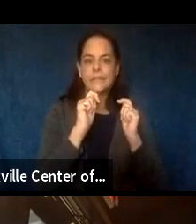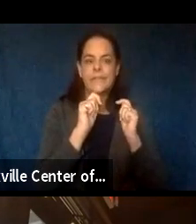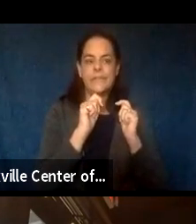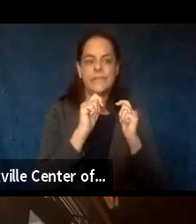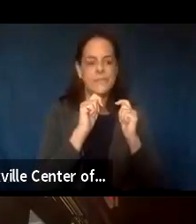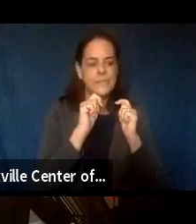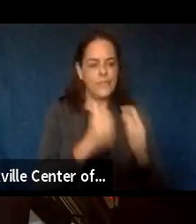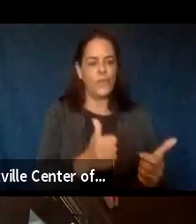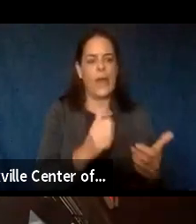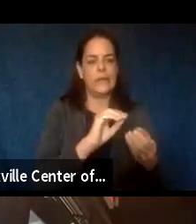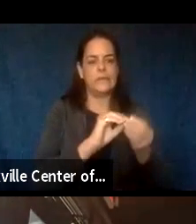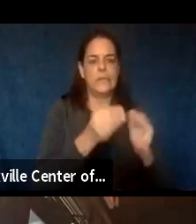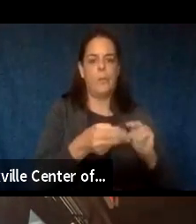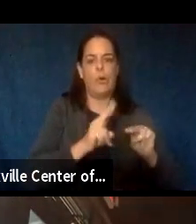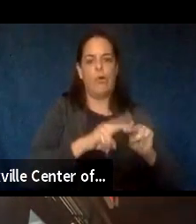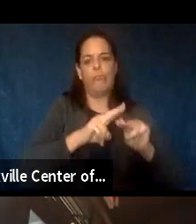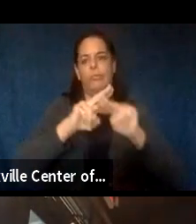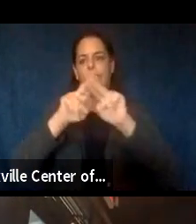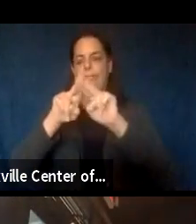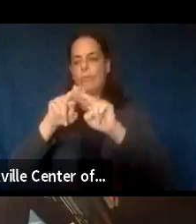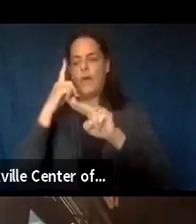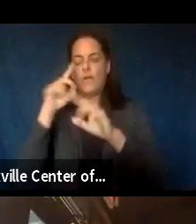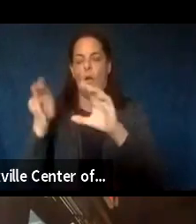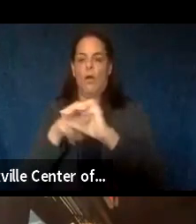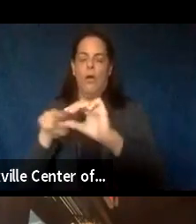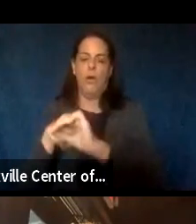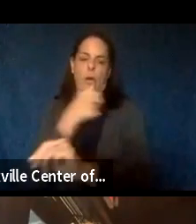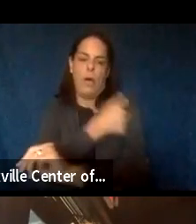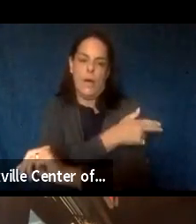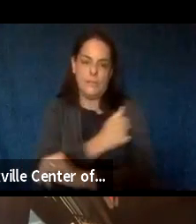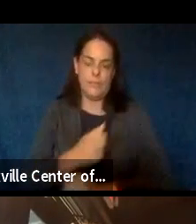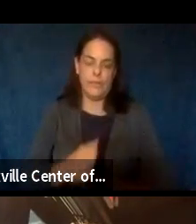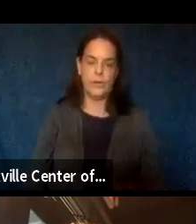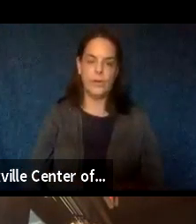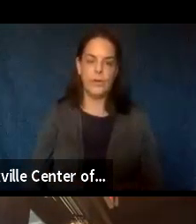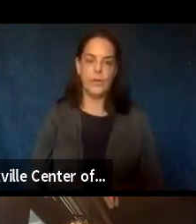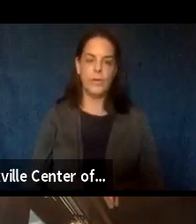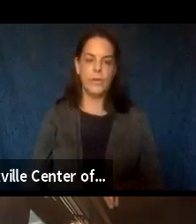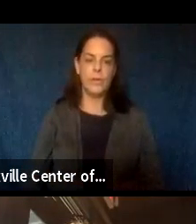rise in cases and hospitalizations. And so